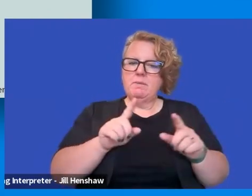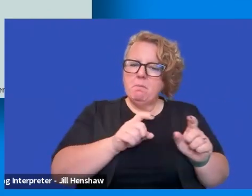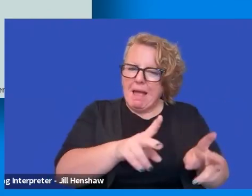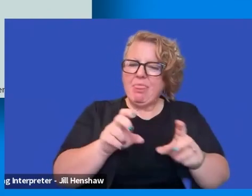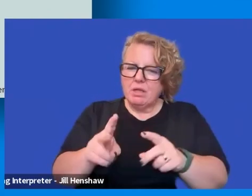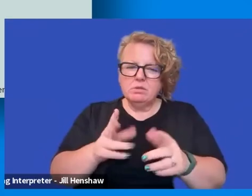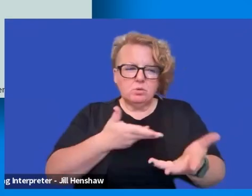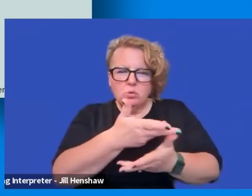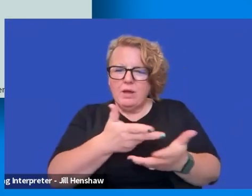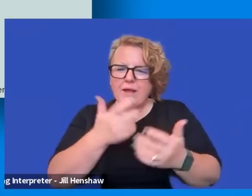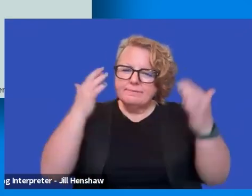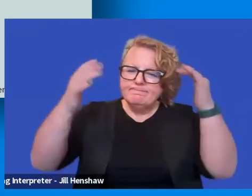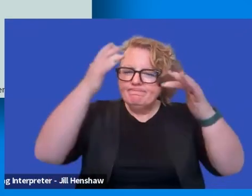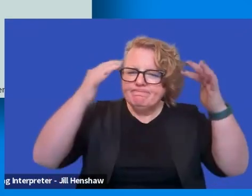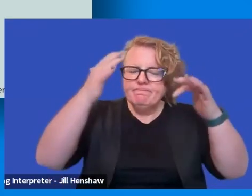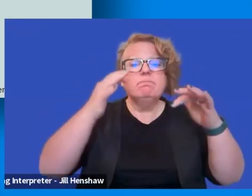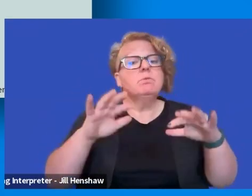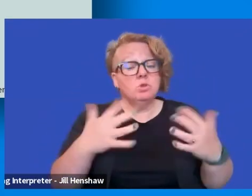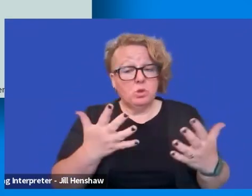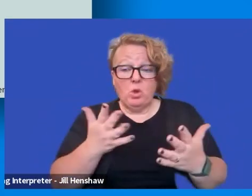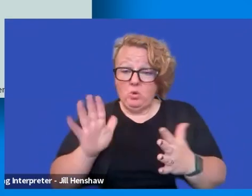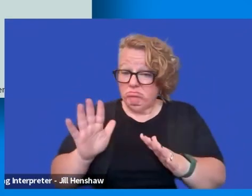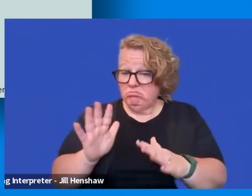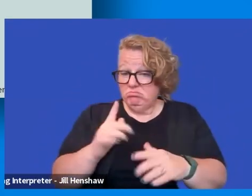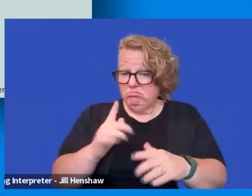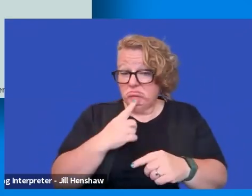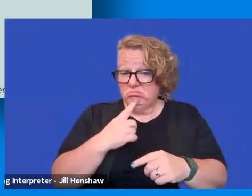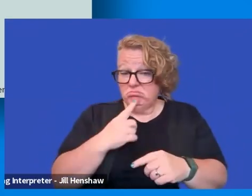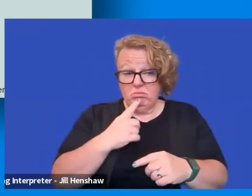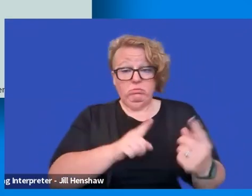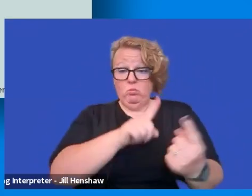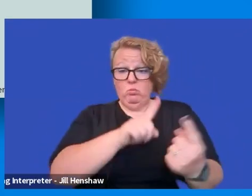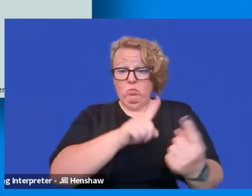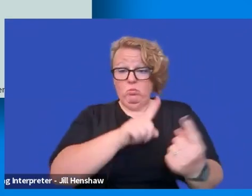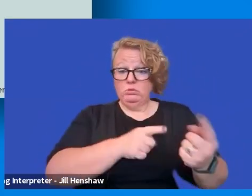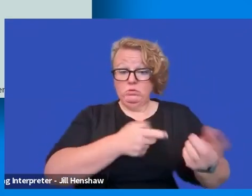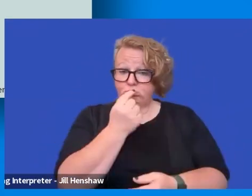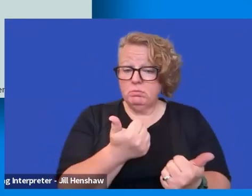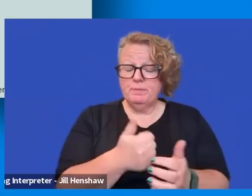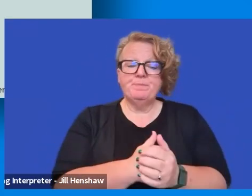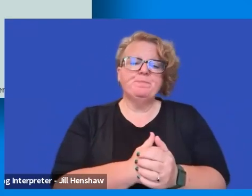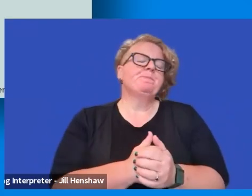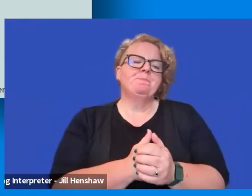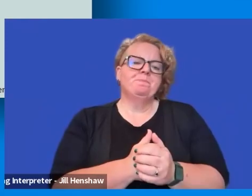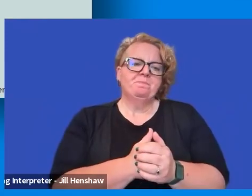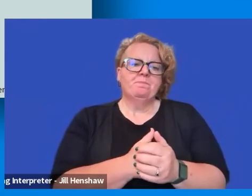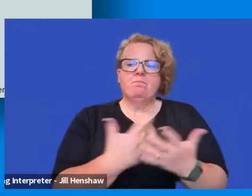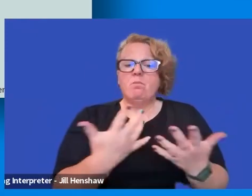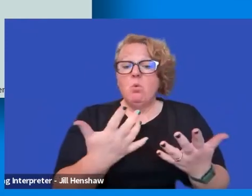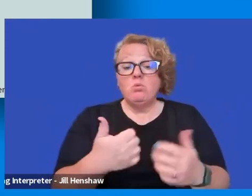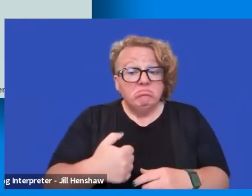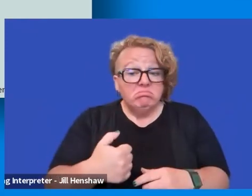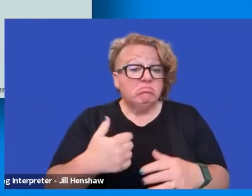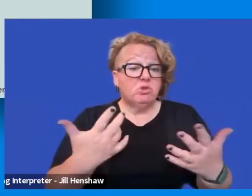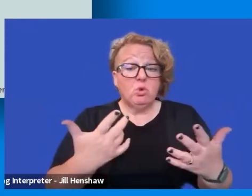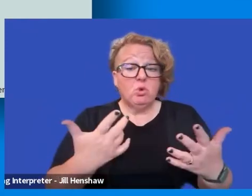speak to us and reflect. So we also introduced one-to-one conversations, the possibility to submit texts and